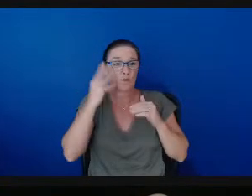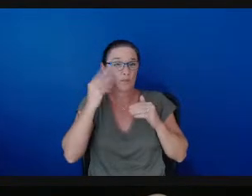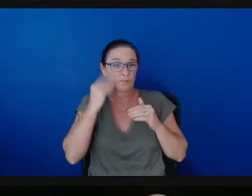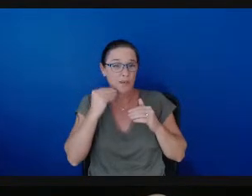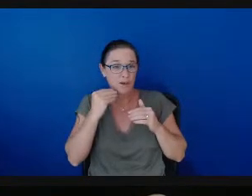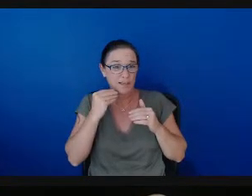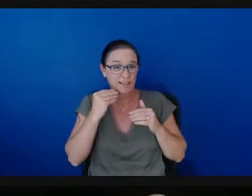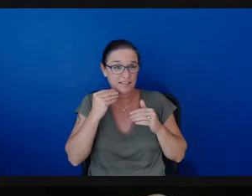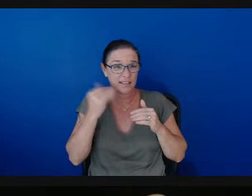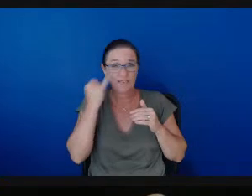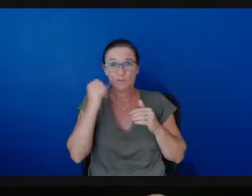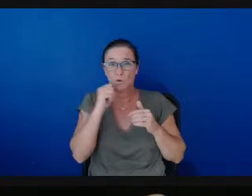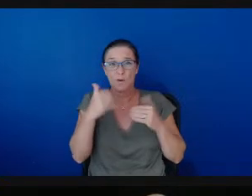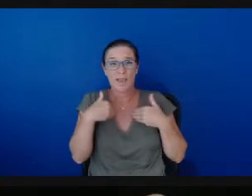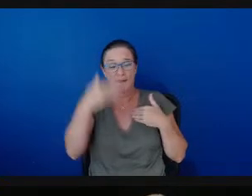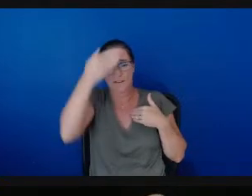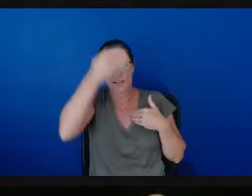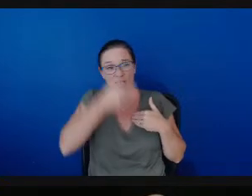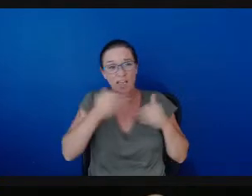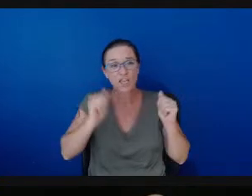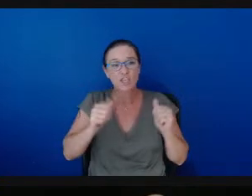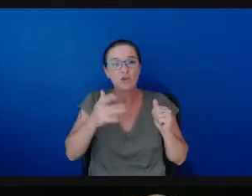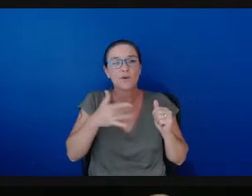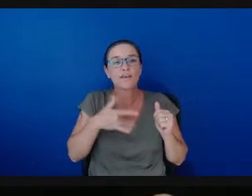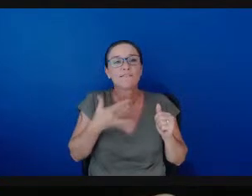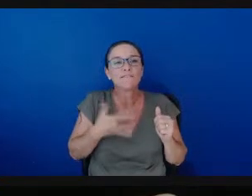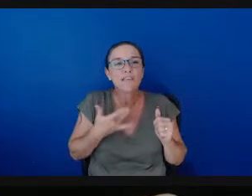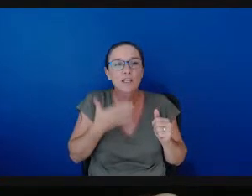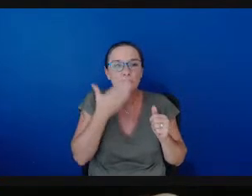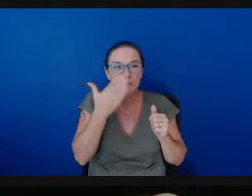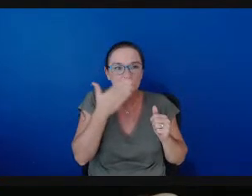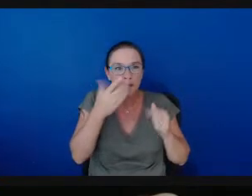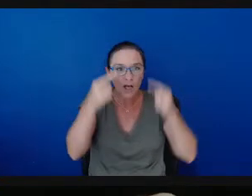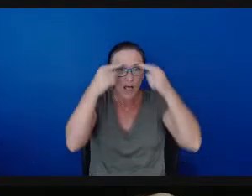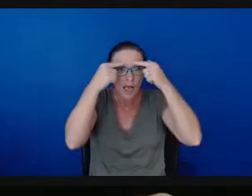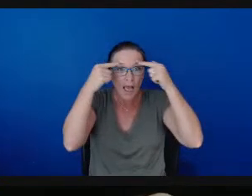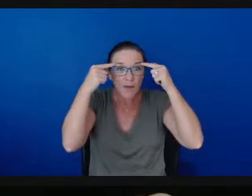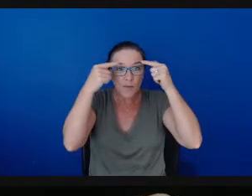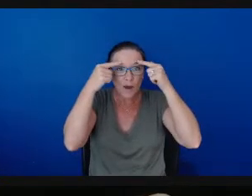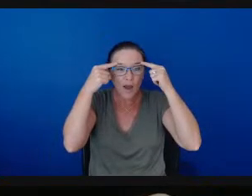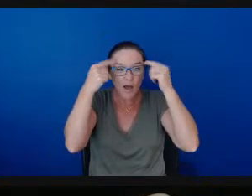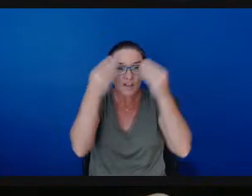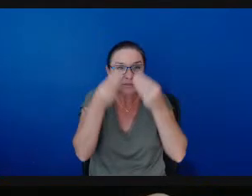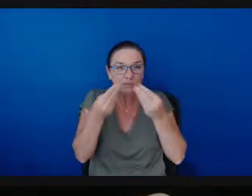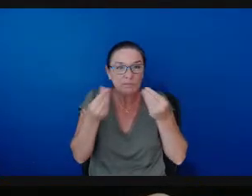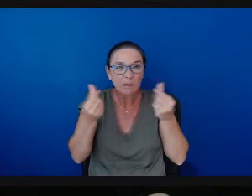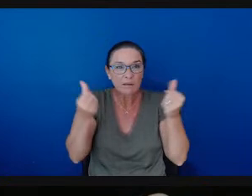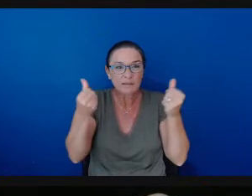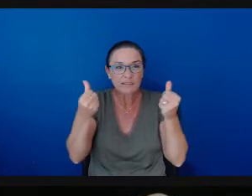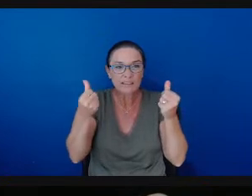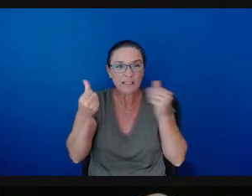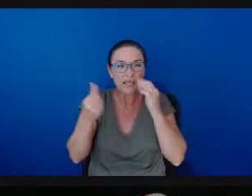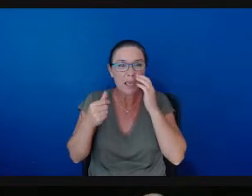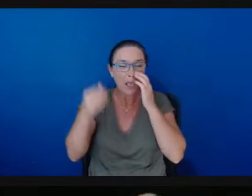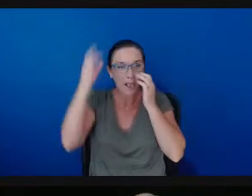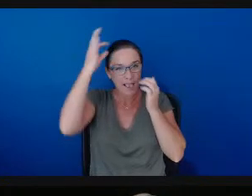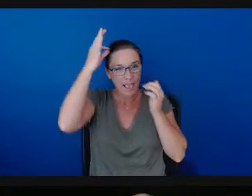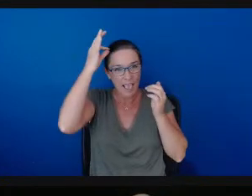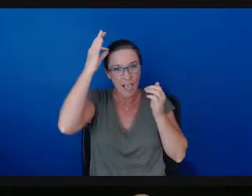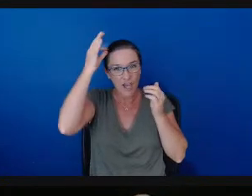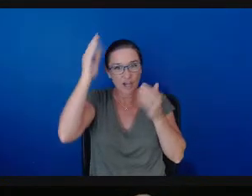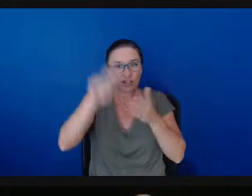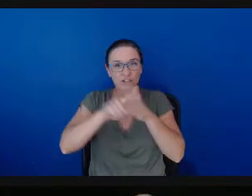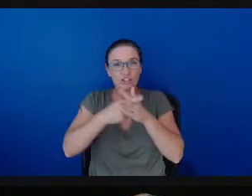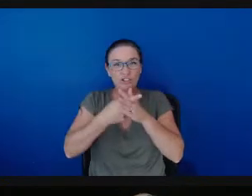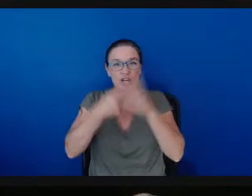you can feel and smell your eyebrows melting, like you get little beads on the ends of them, and your hairs will